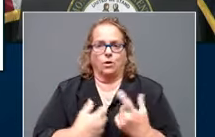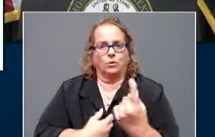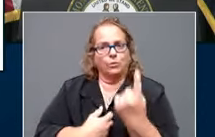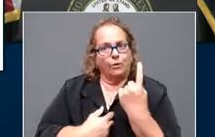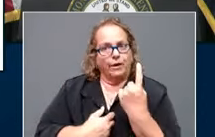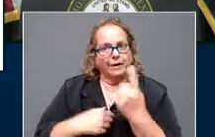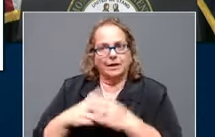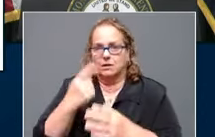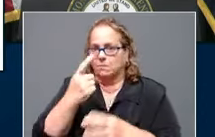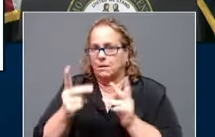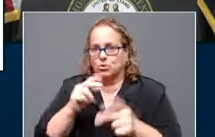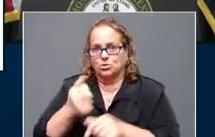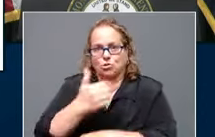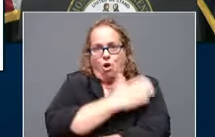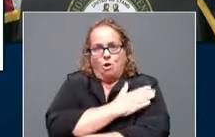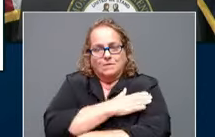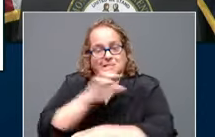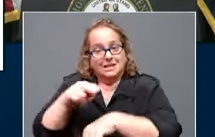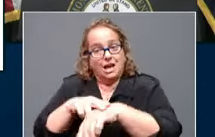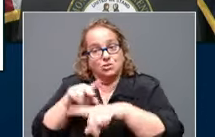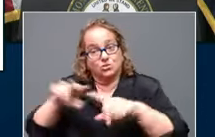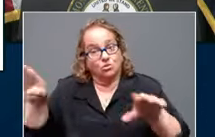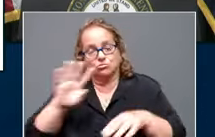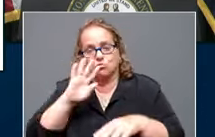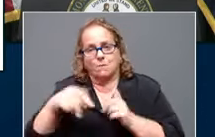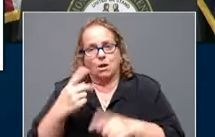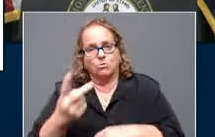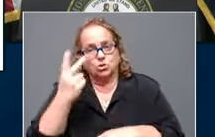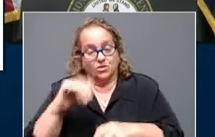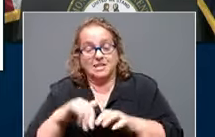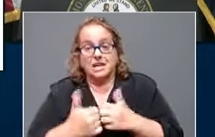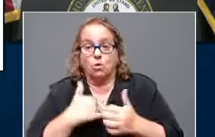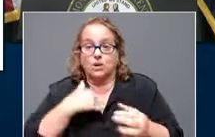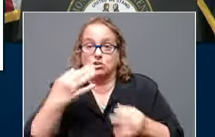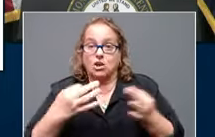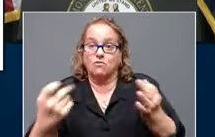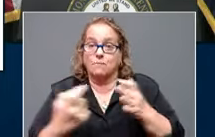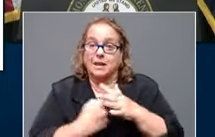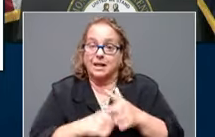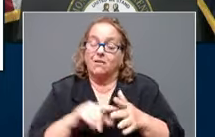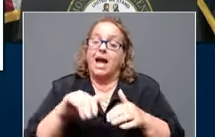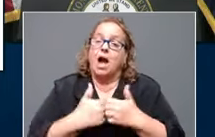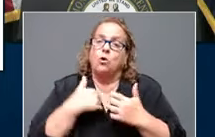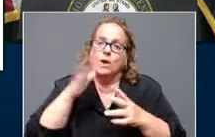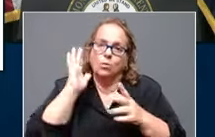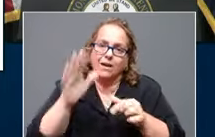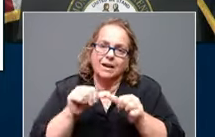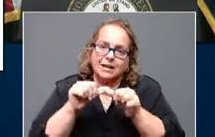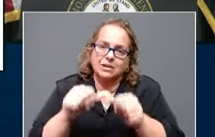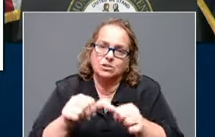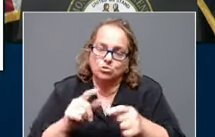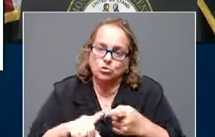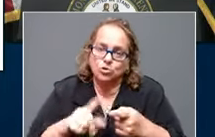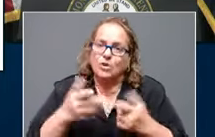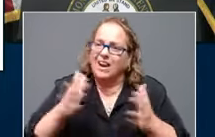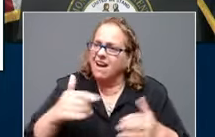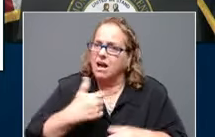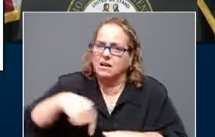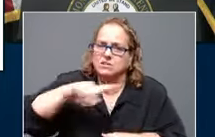ability to fight back. And remember, if you've had COVID and you haven't gotten vaccinated, you're 2 times